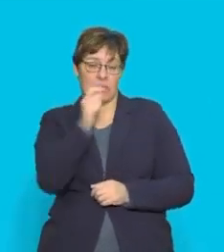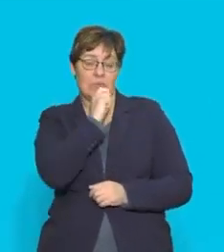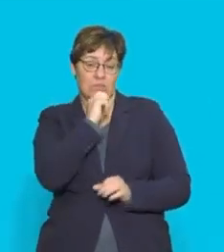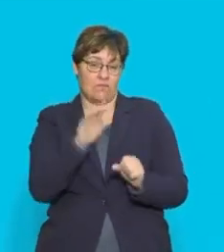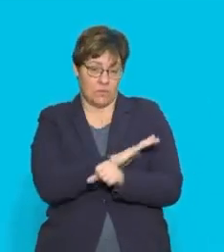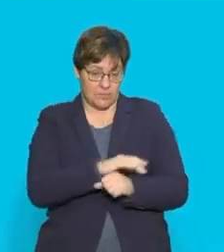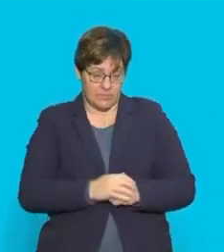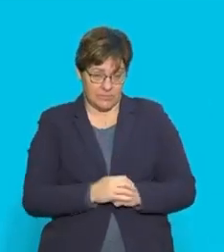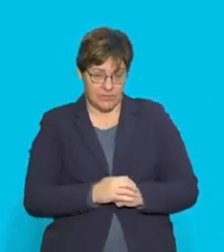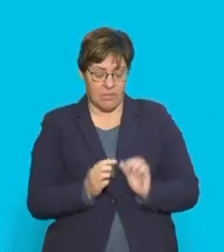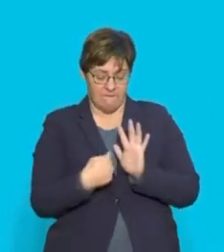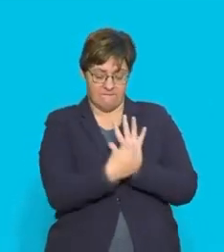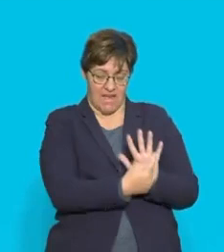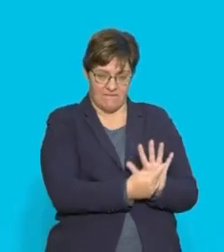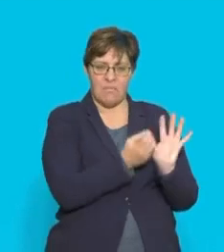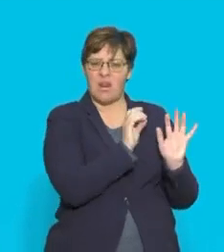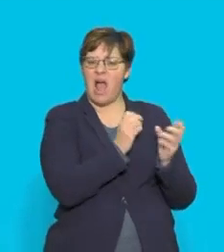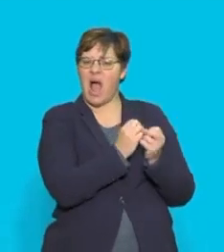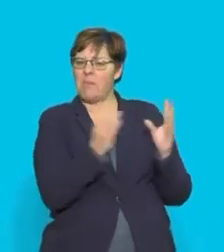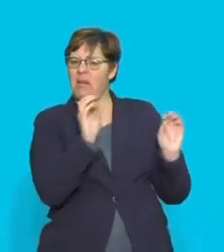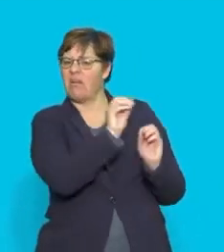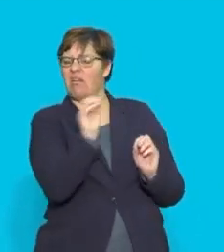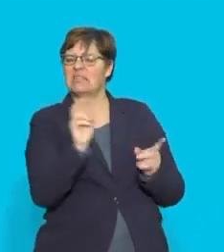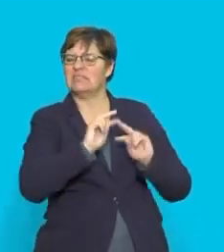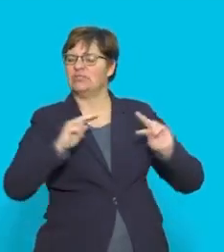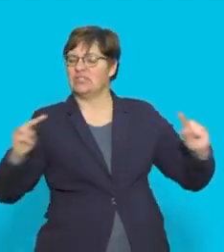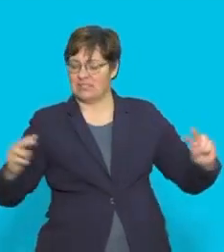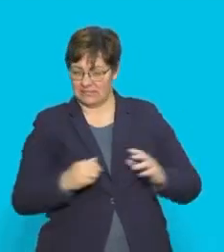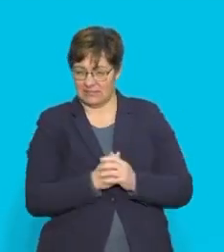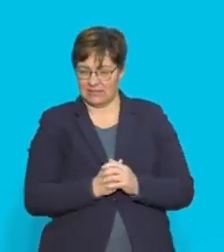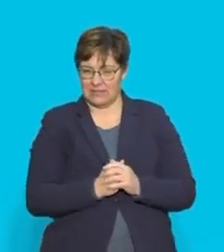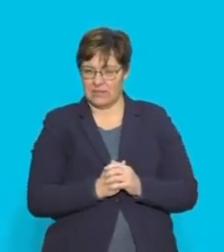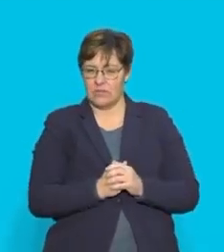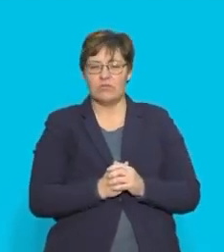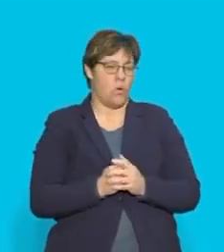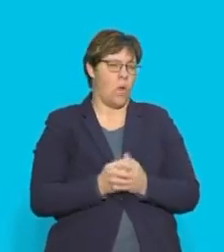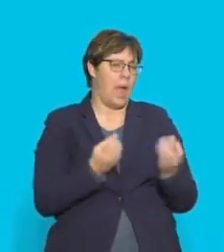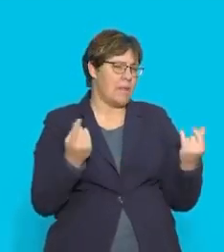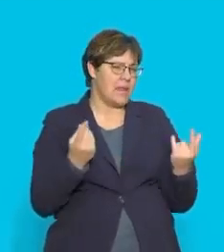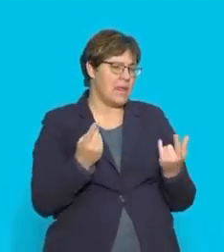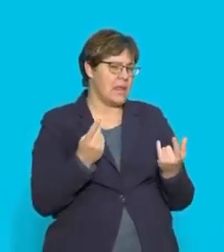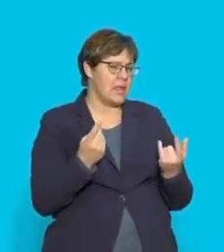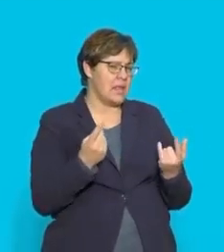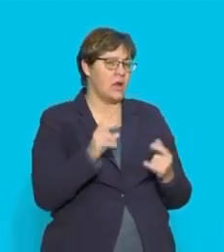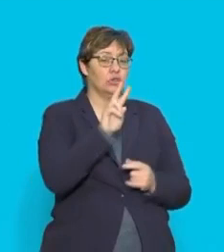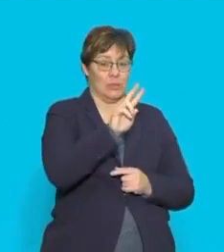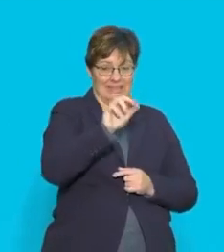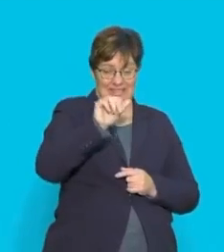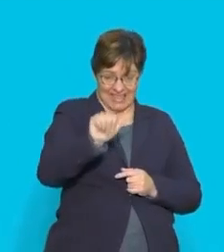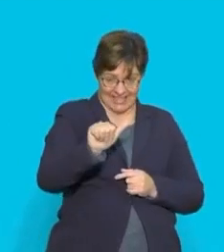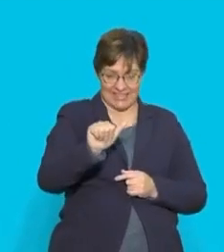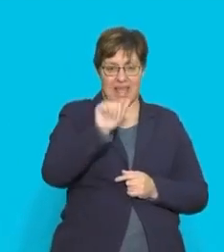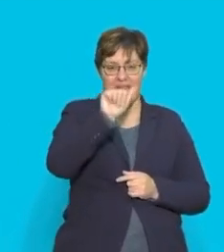used. Are we together? So we ask ourselves, how many alphabets do we have? So we have